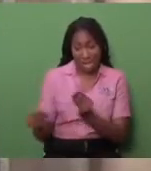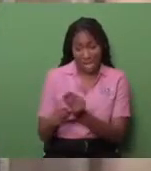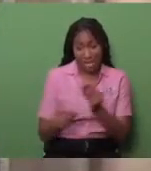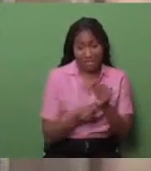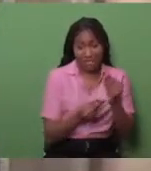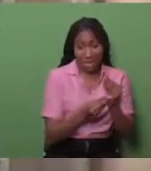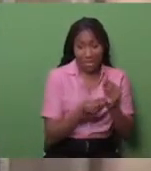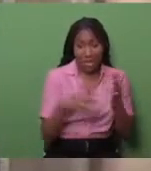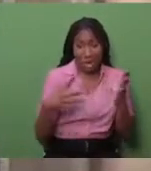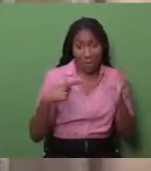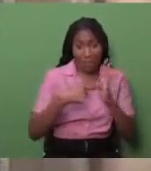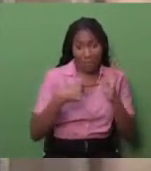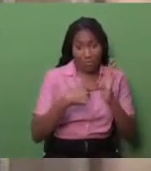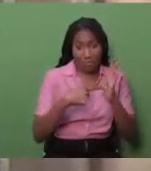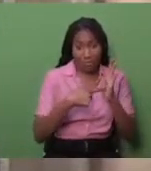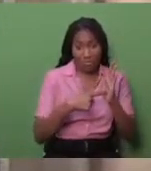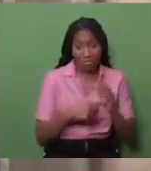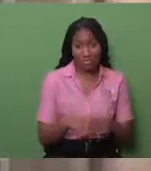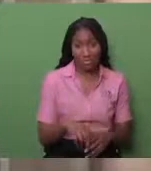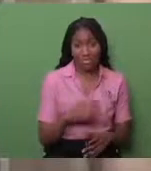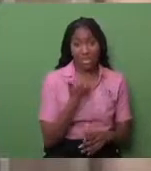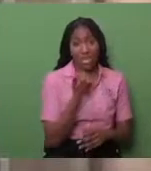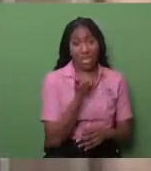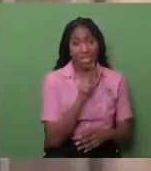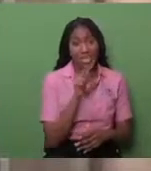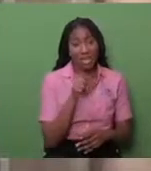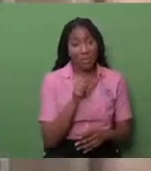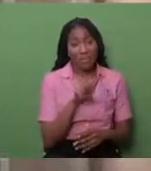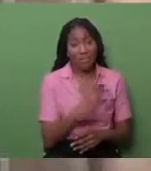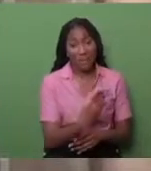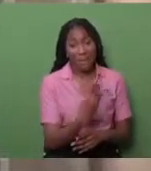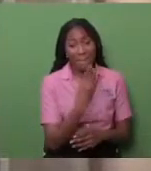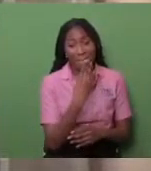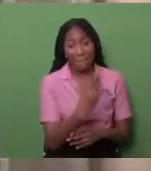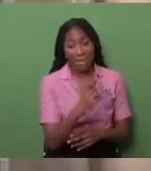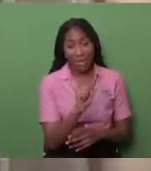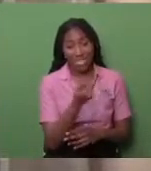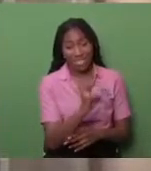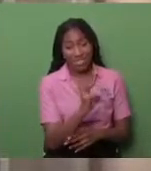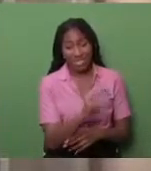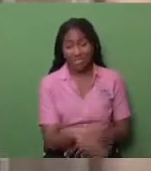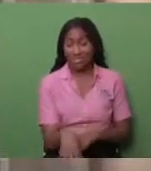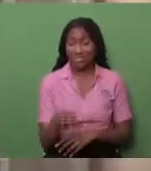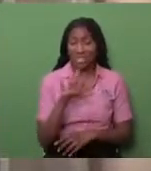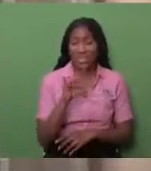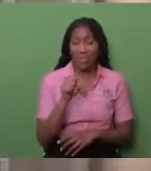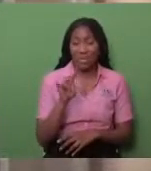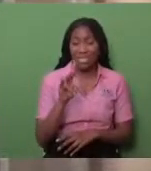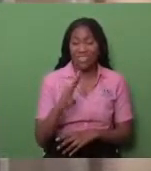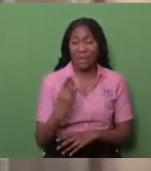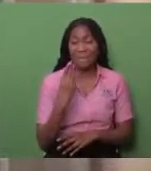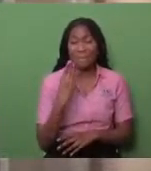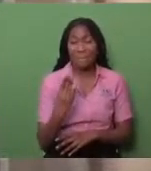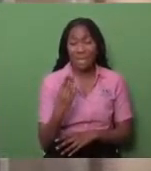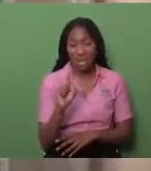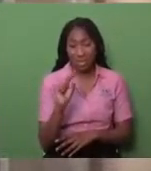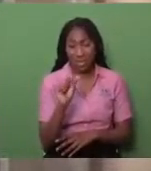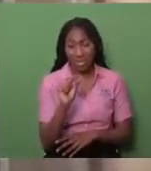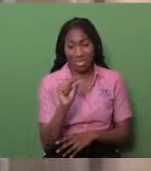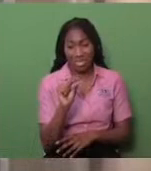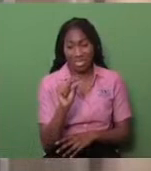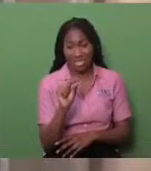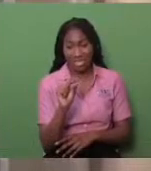2016, 13.5 billion in fiscal 17, 5.7 billion in fiscal 2018, 4 billion in